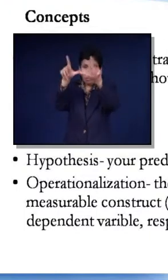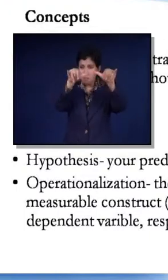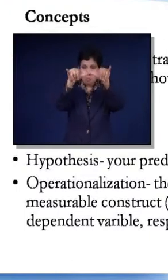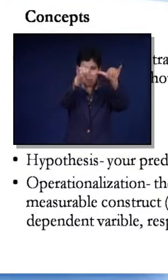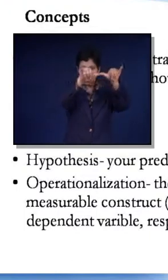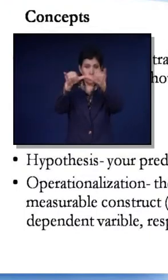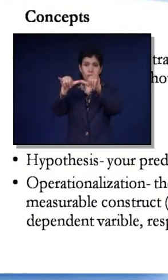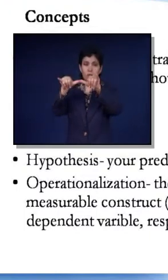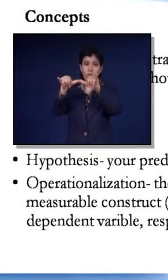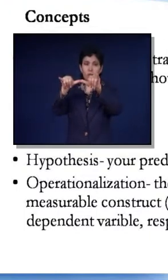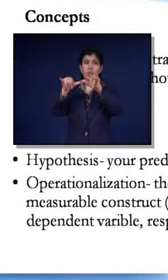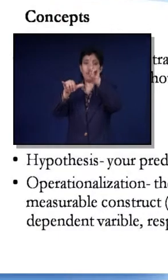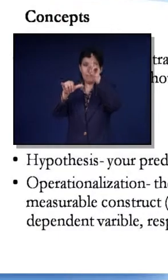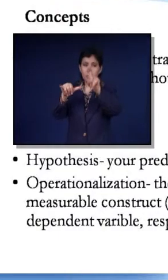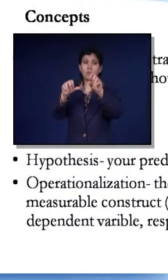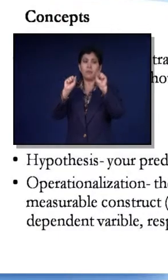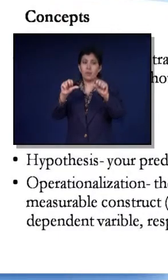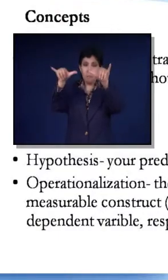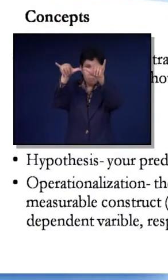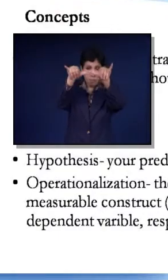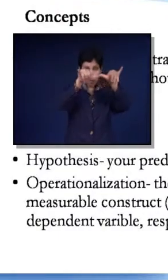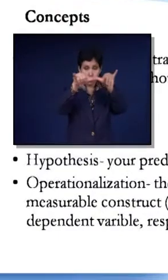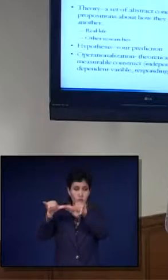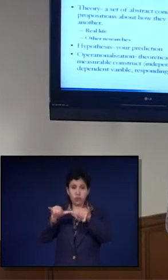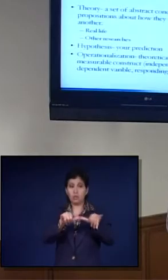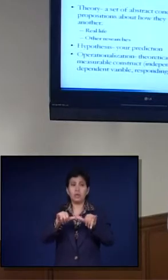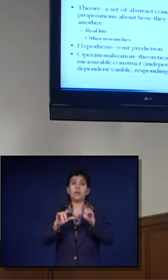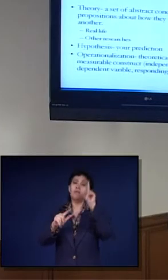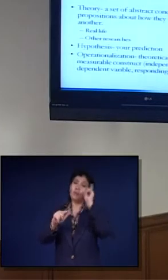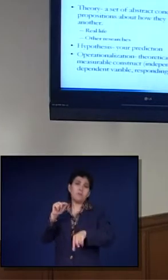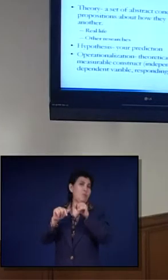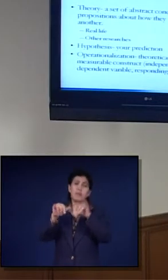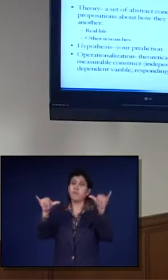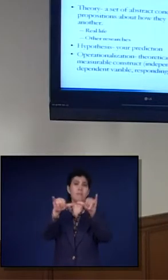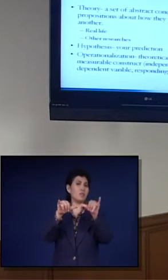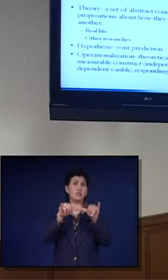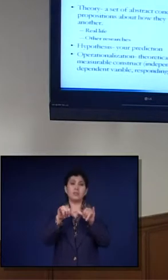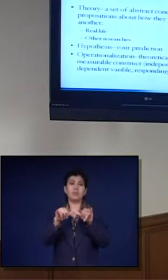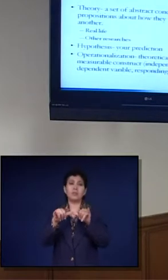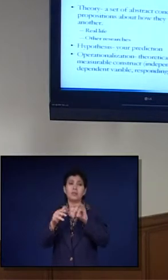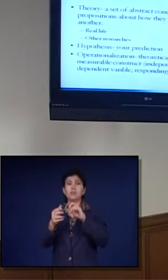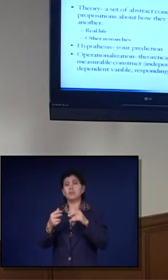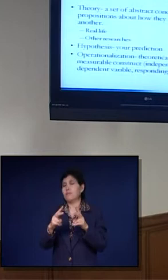Research methods, you need to be able to measure. If you can't measure them, it's very hard for